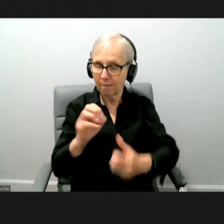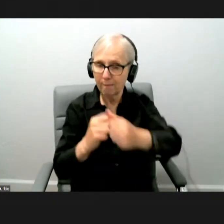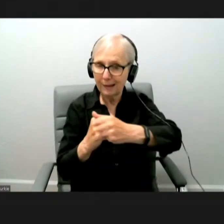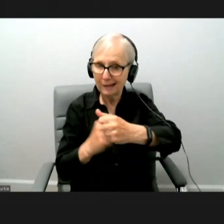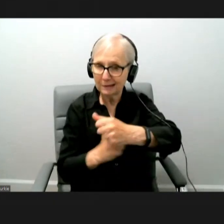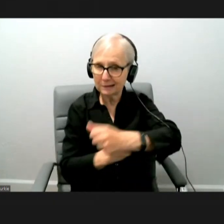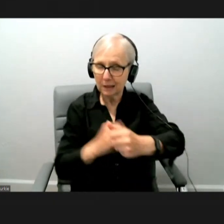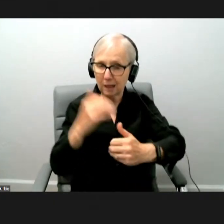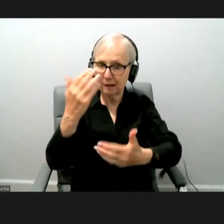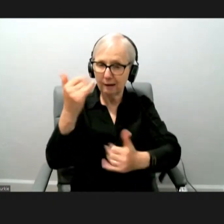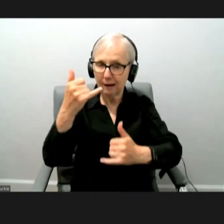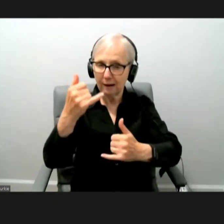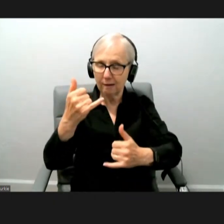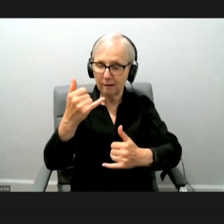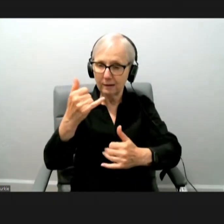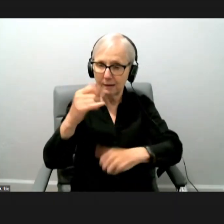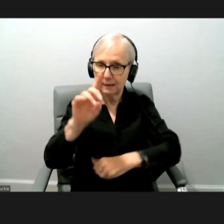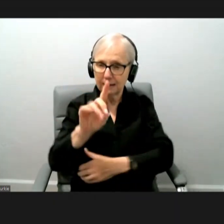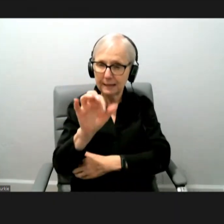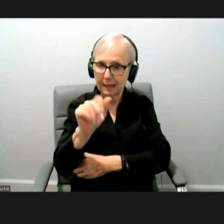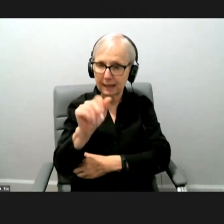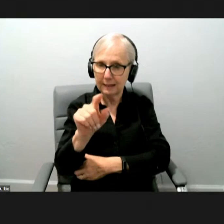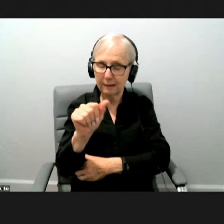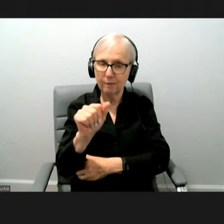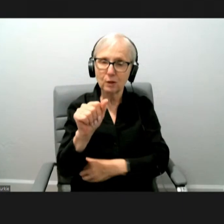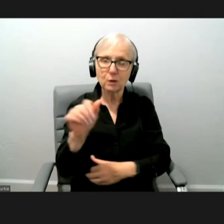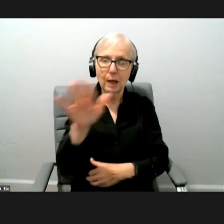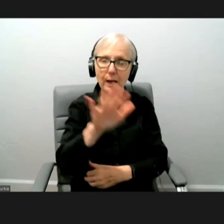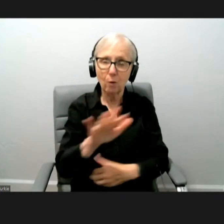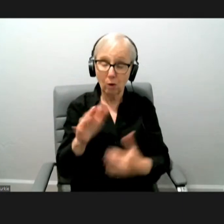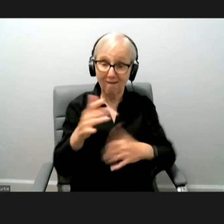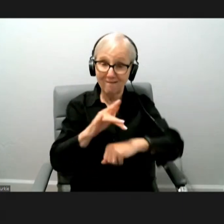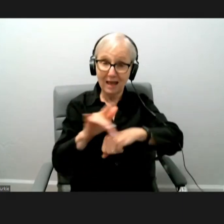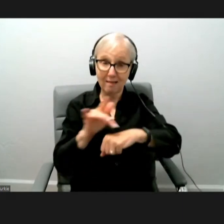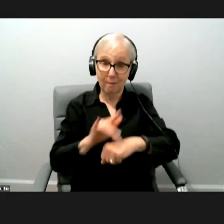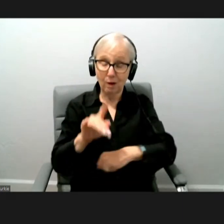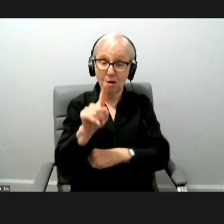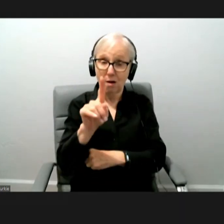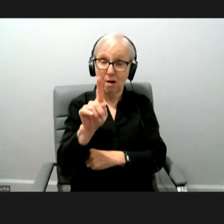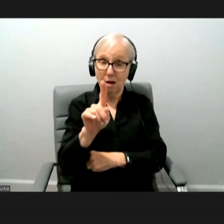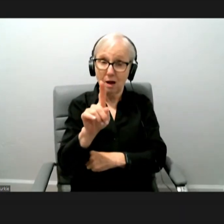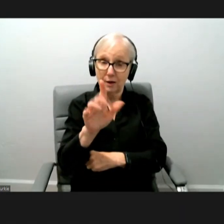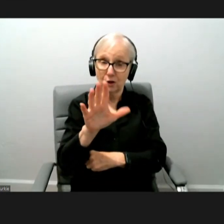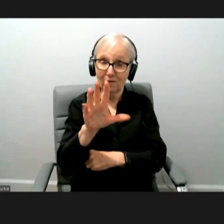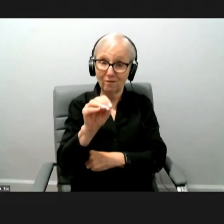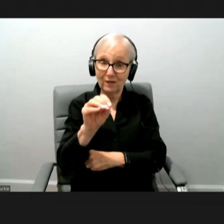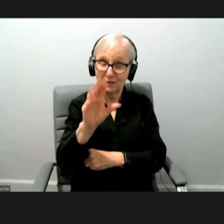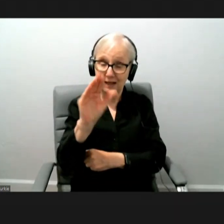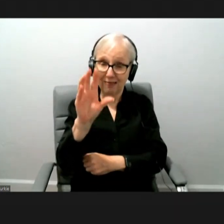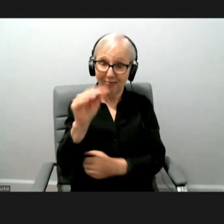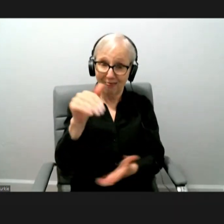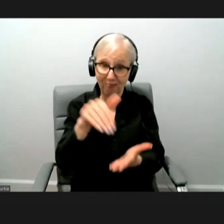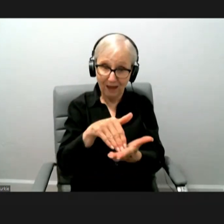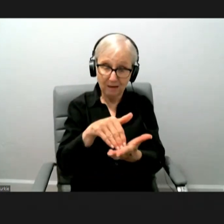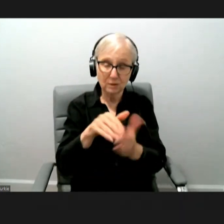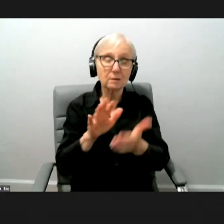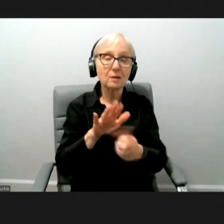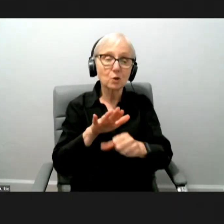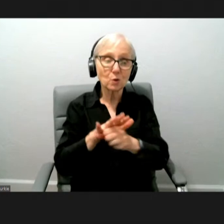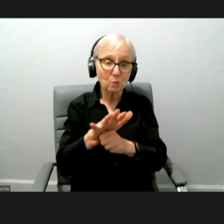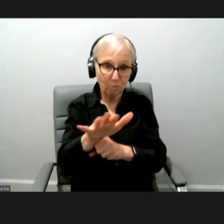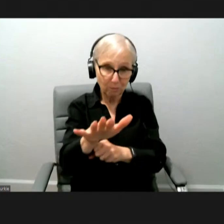last data, there's about 150,000 doses across providers all across the state. So there's plenty of